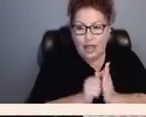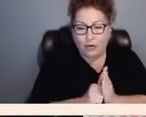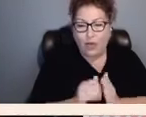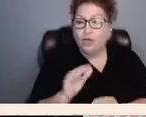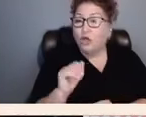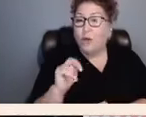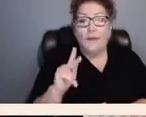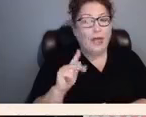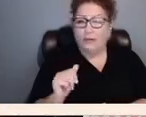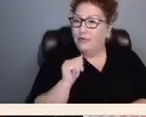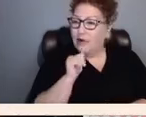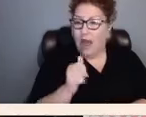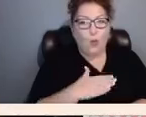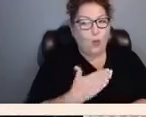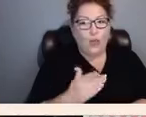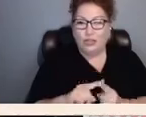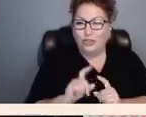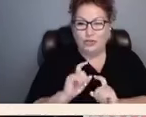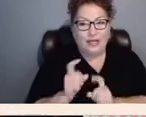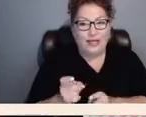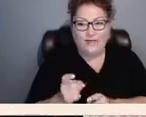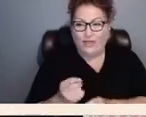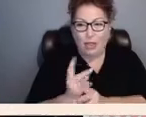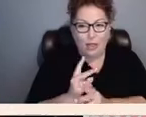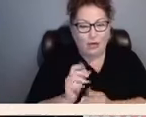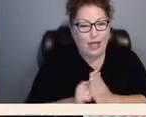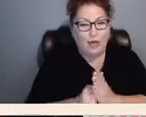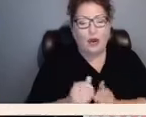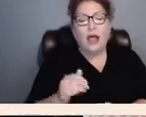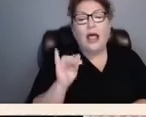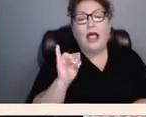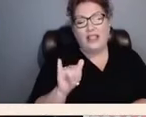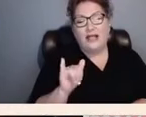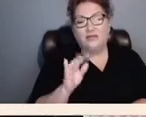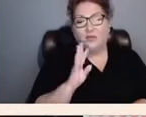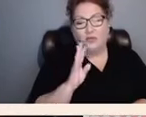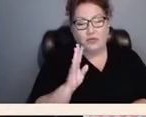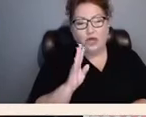account. And that's why we're going to talk about some of these financial aspects.